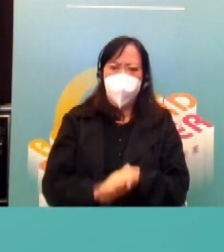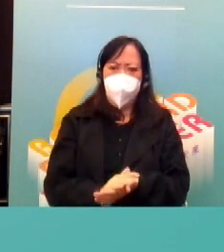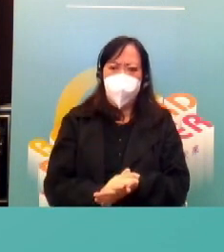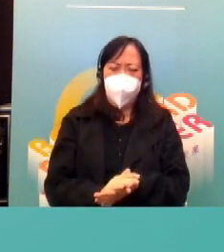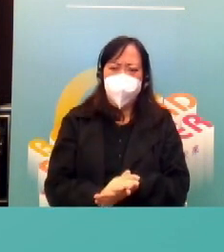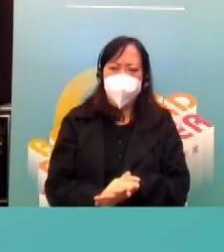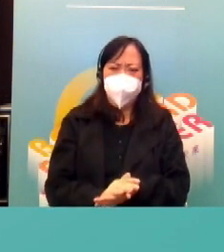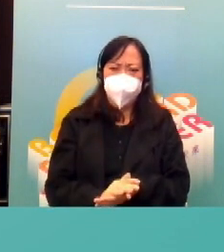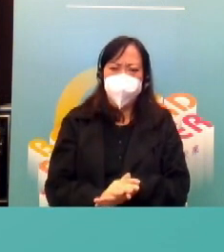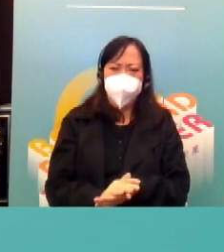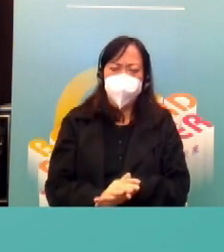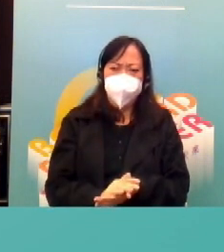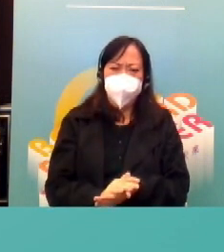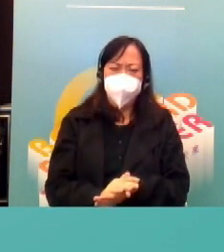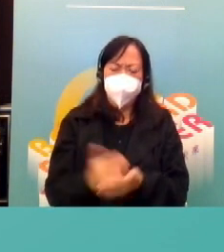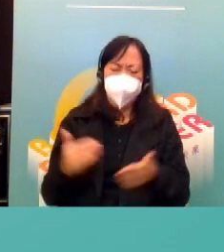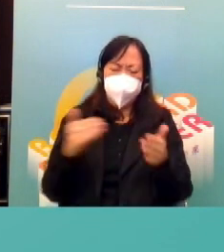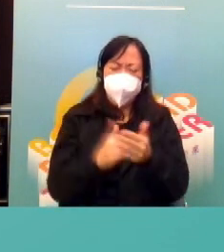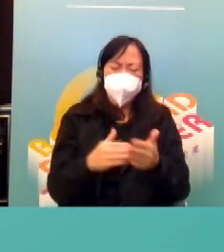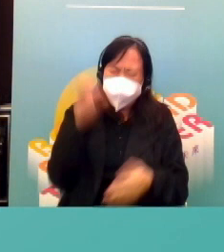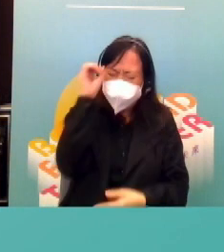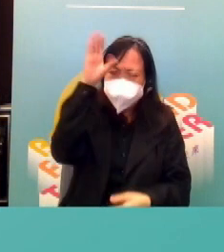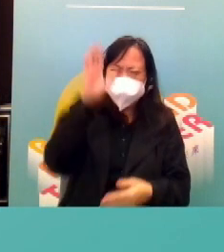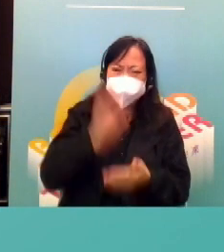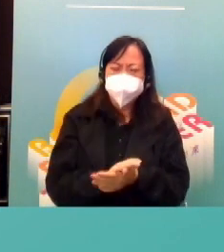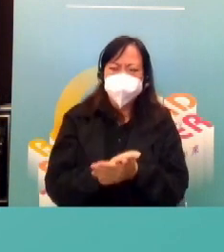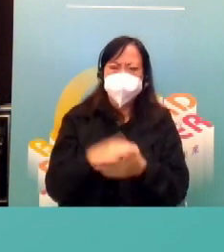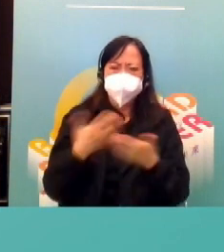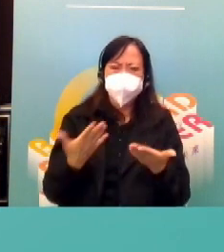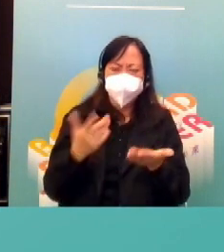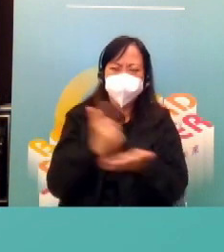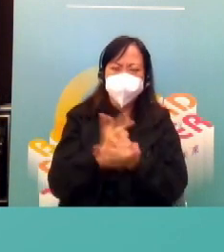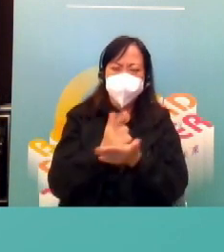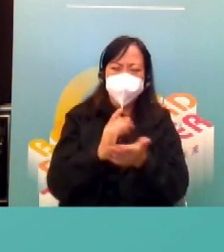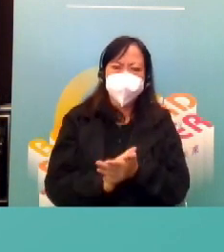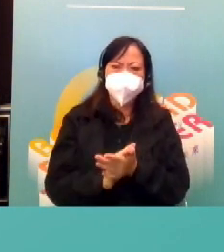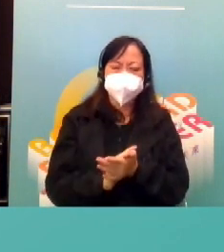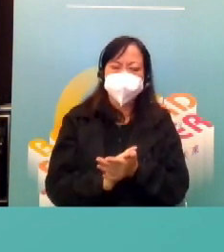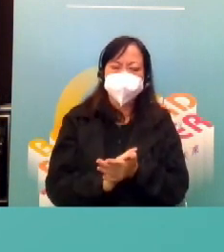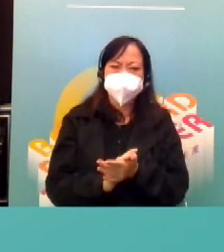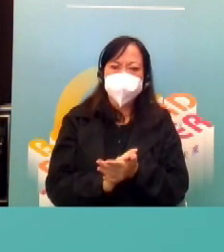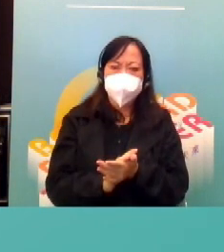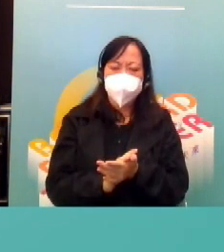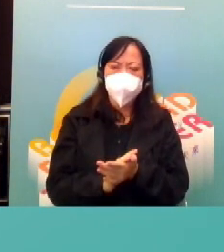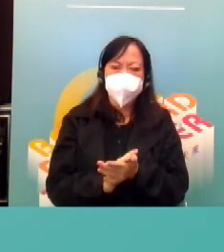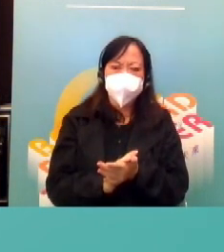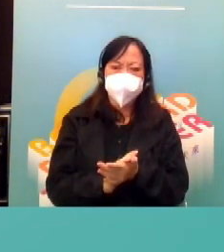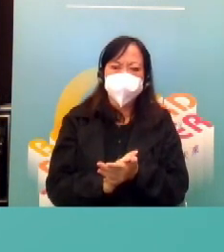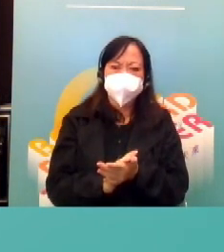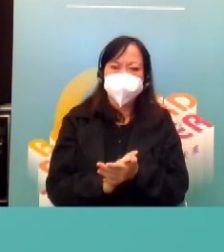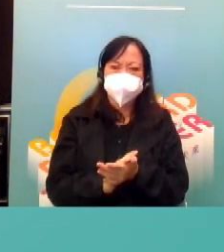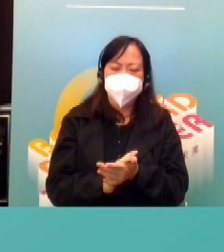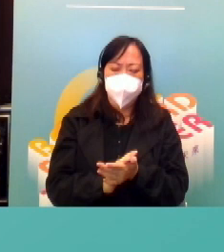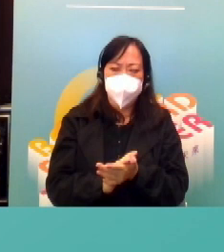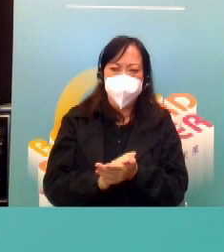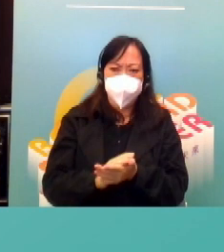total public value that are also being generated alongside these outcomes contracts.